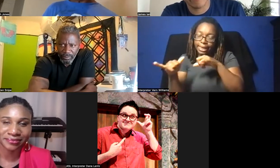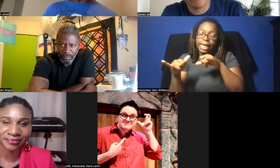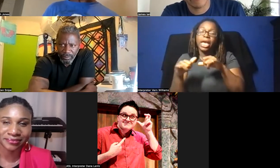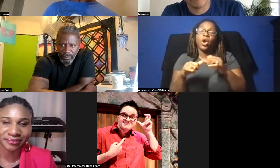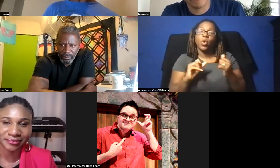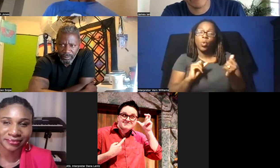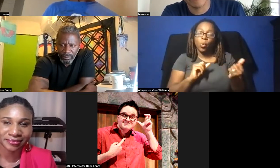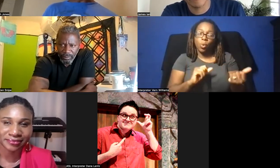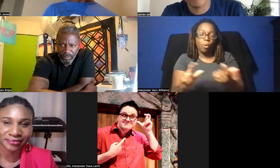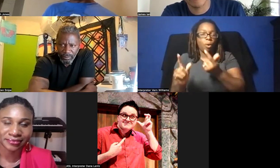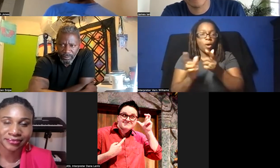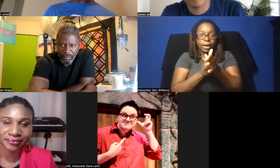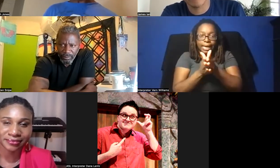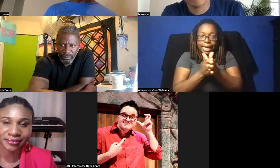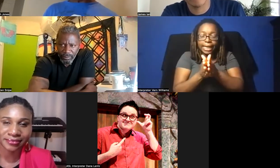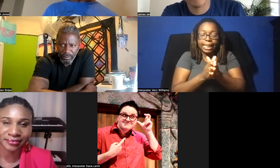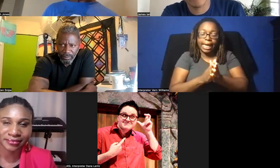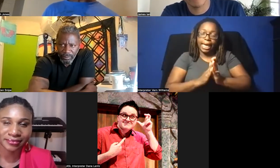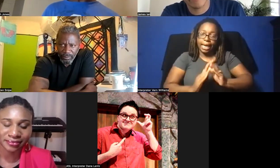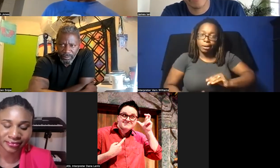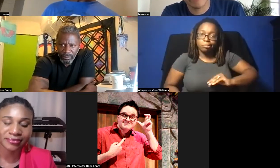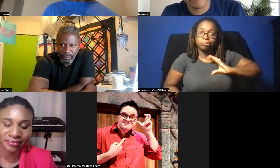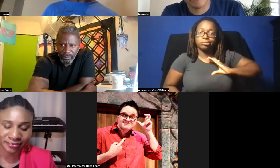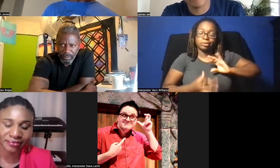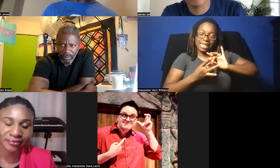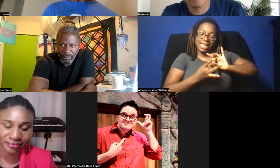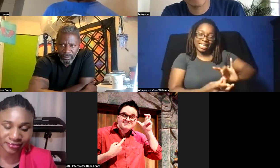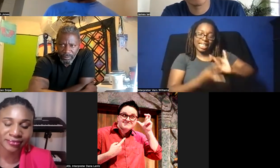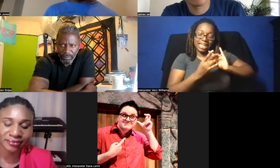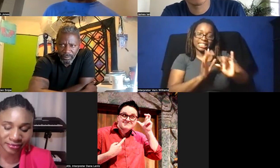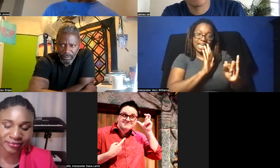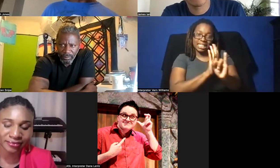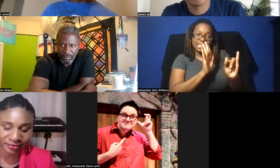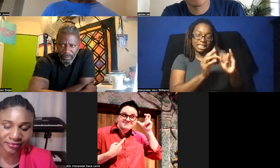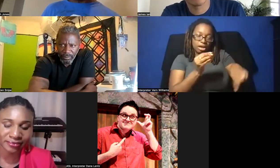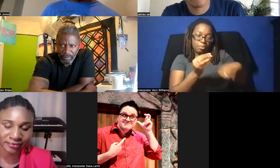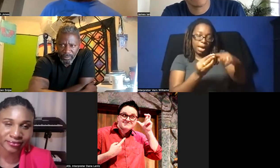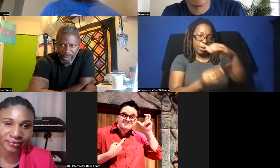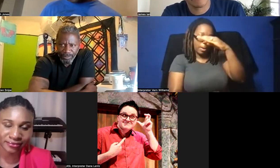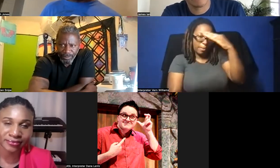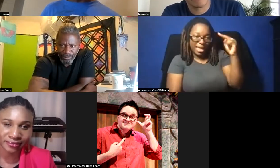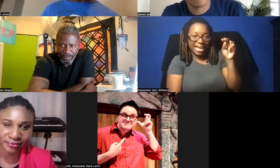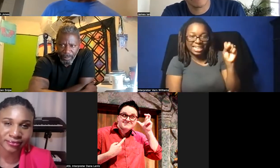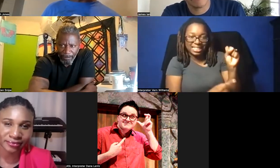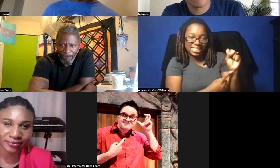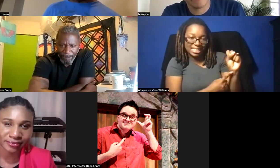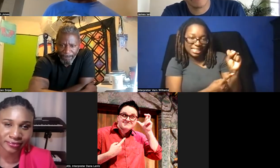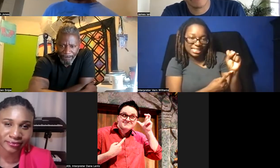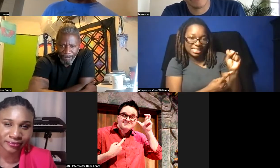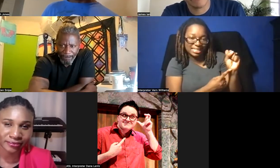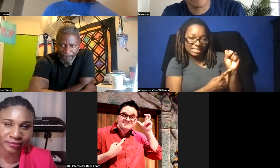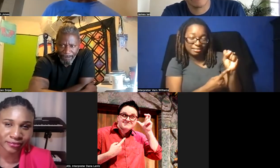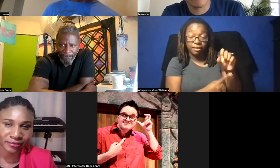and aspirationally and lovingly clinging to the identity of Blackness. If that is the